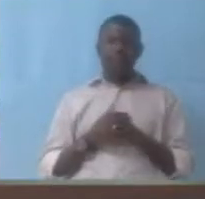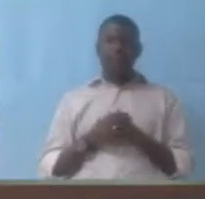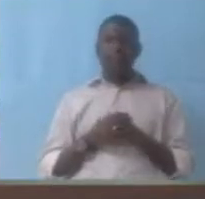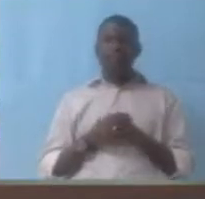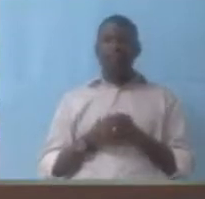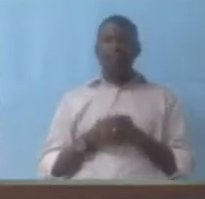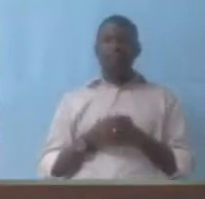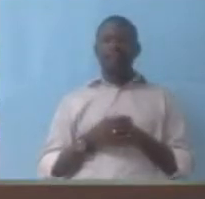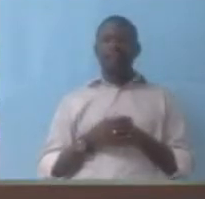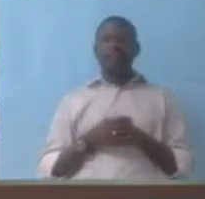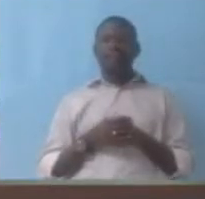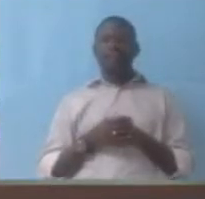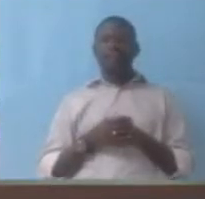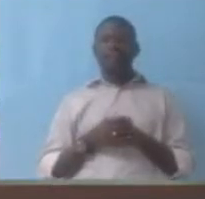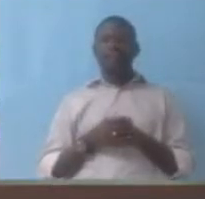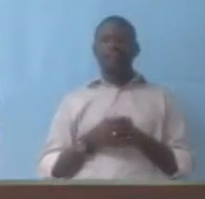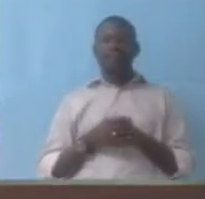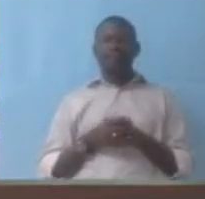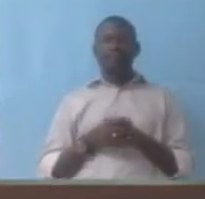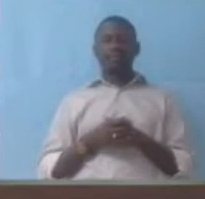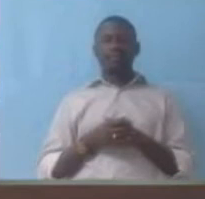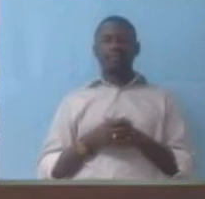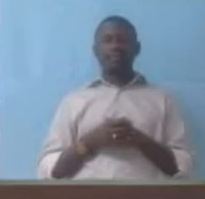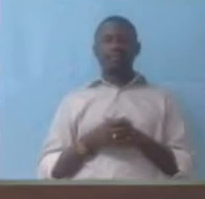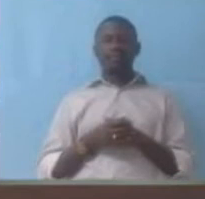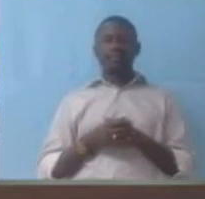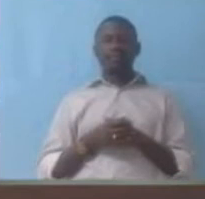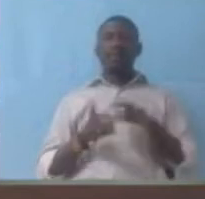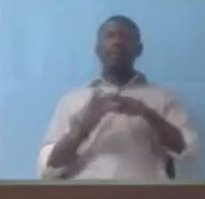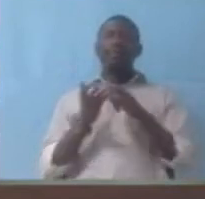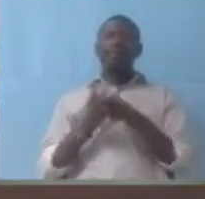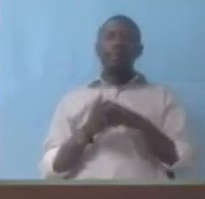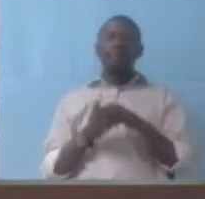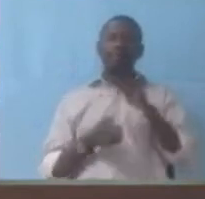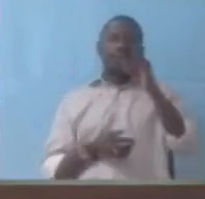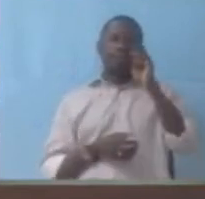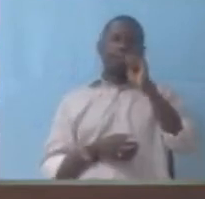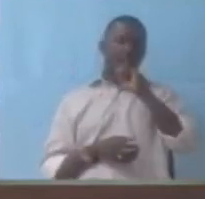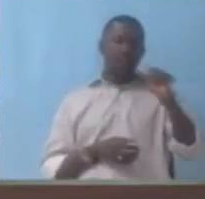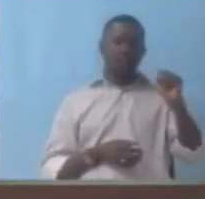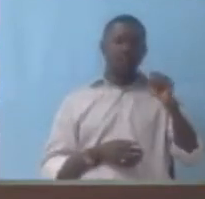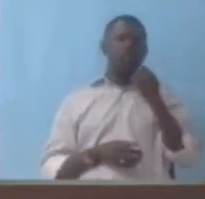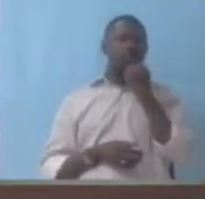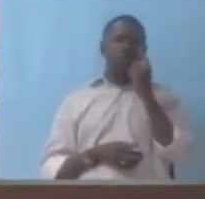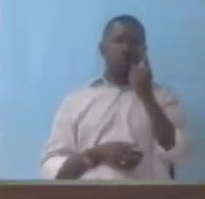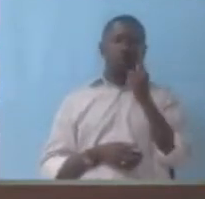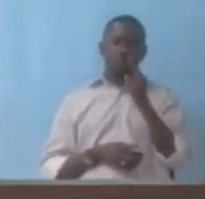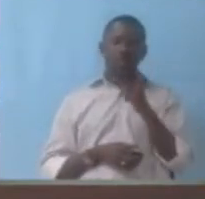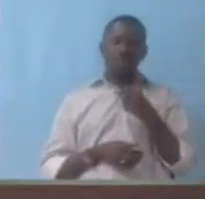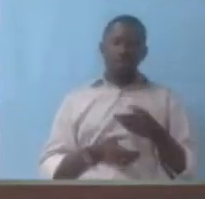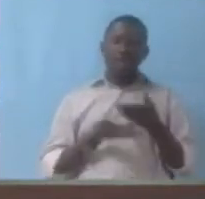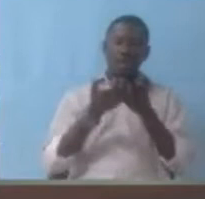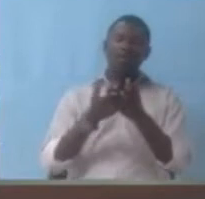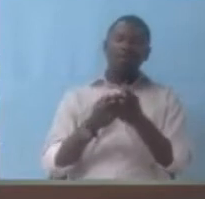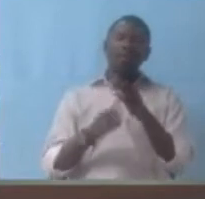lonko wolebe loring inyatili nyal. In other words, decree number one enabled the public to know what the situation